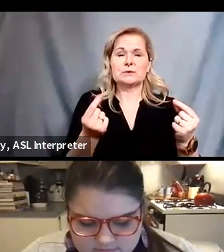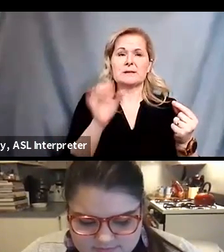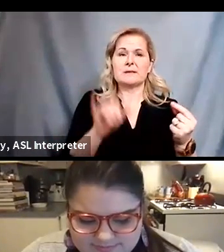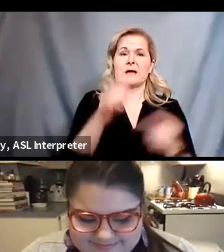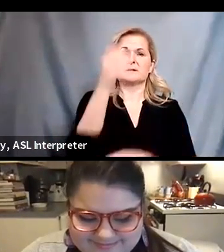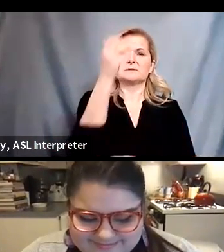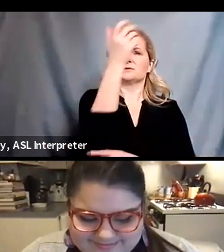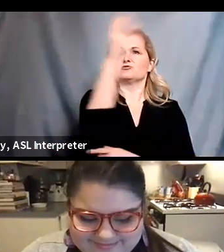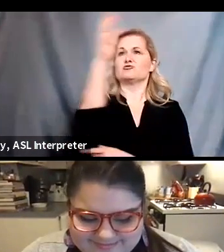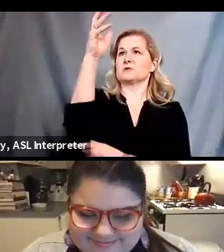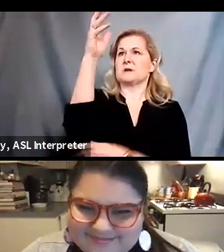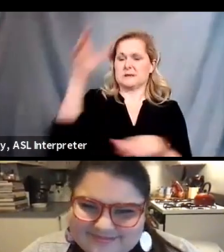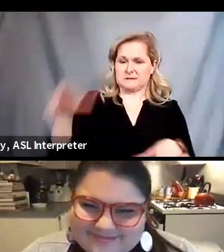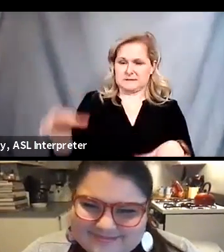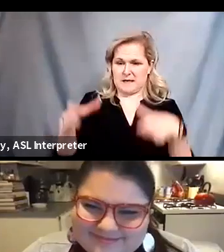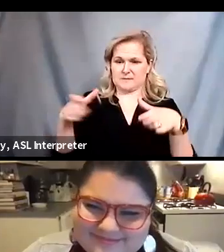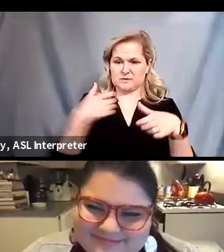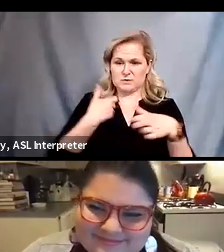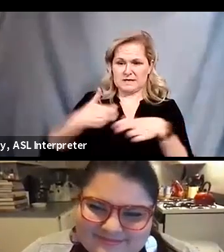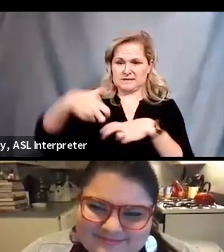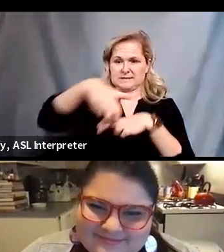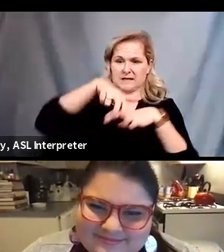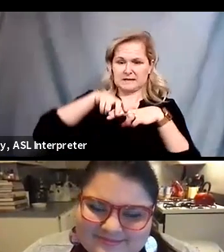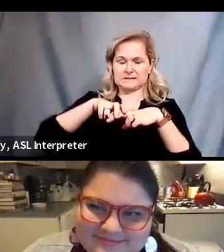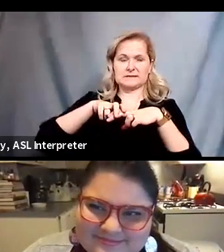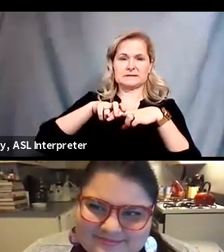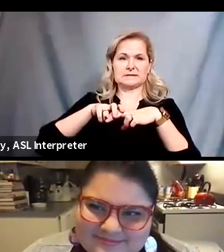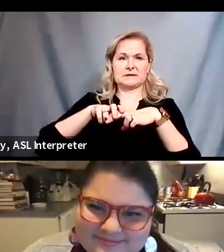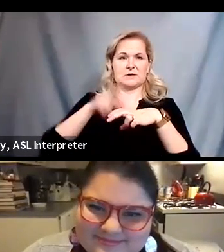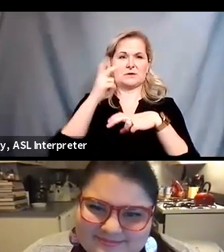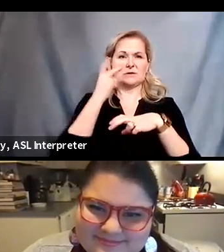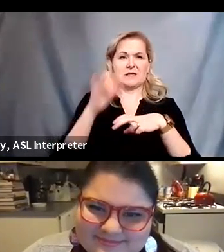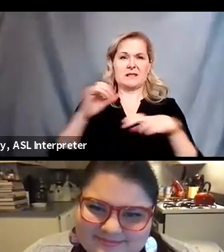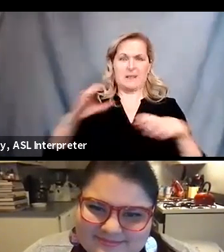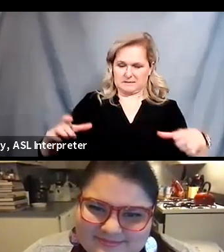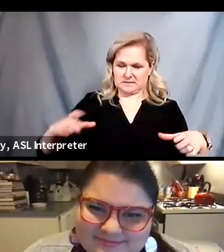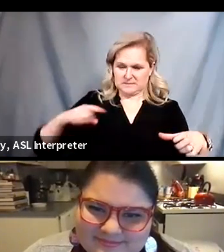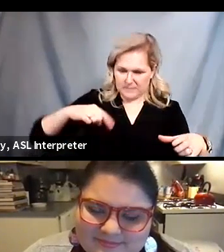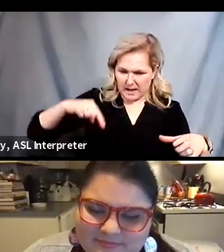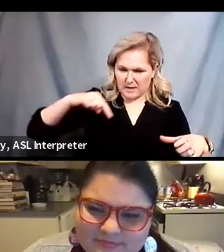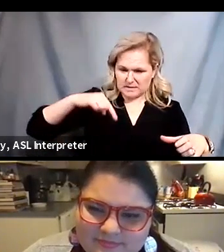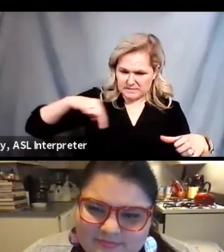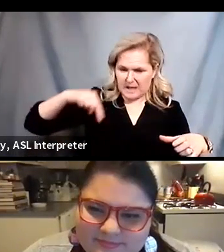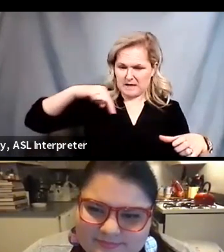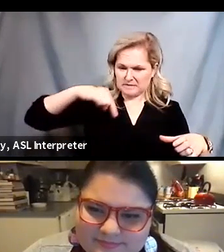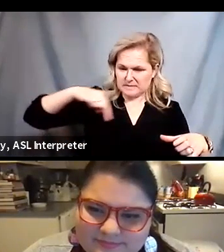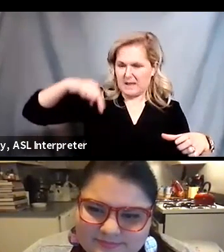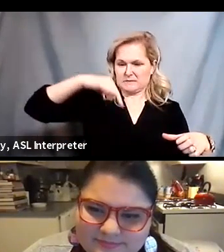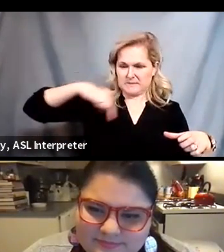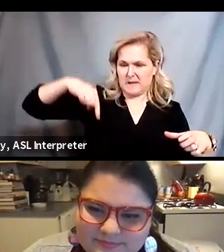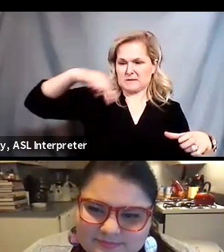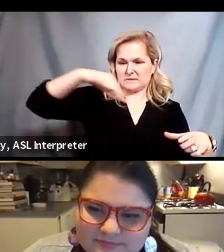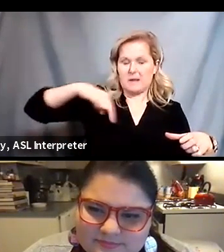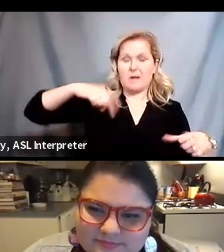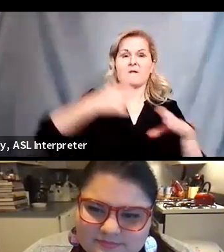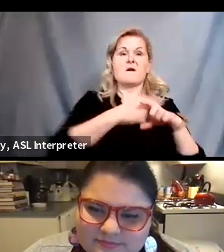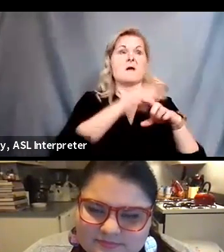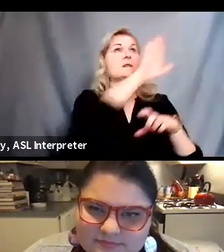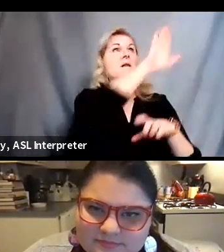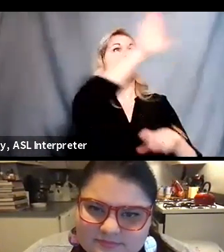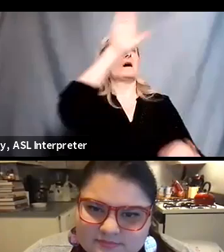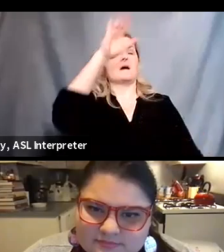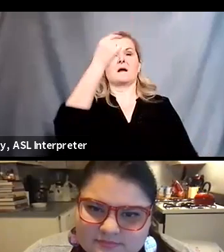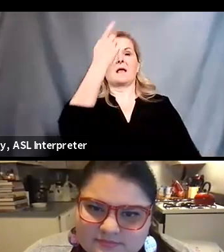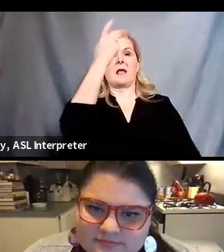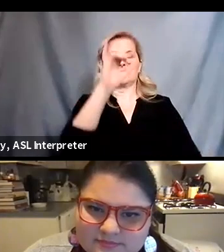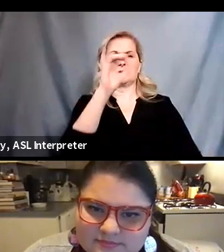stumps we sit upon. You know, you see those spirals everywhere, from the Milky Way above, you know, the galaxies above,